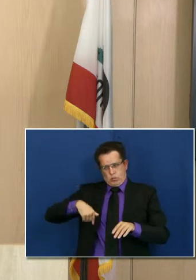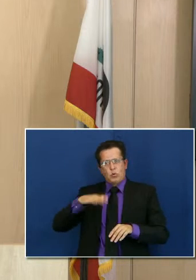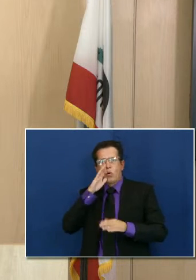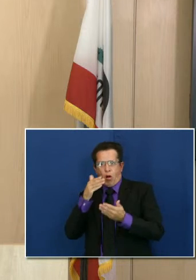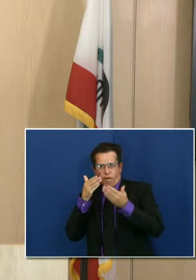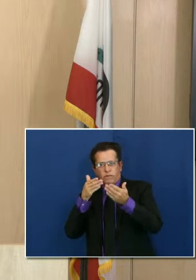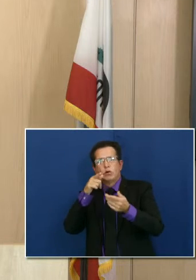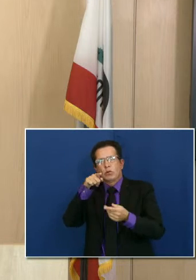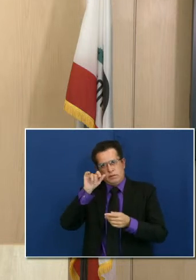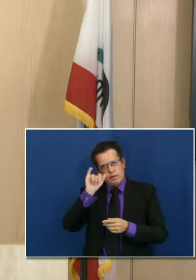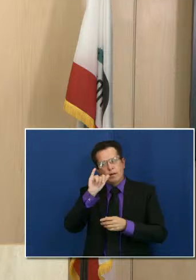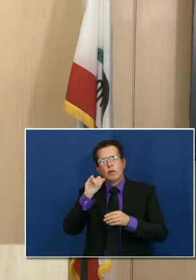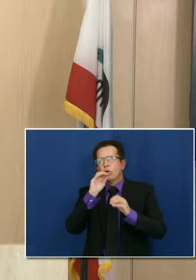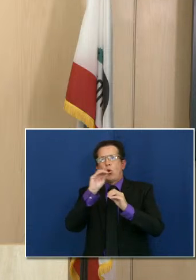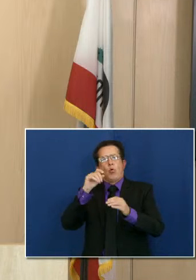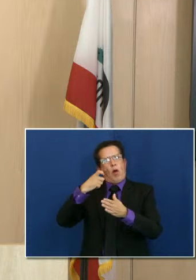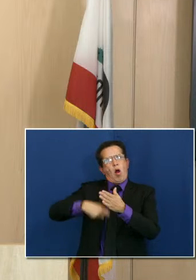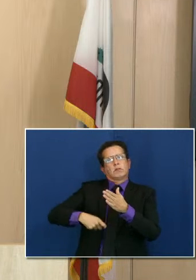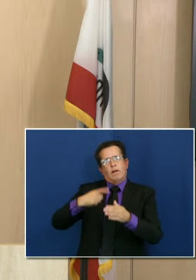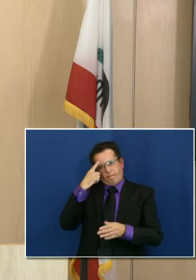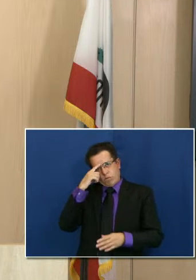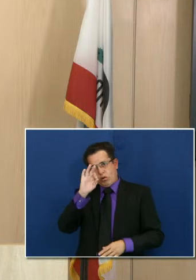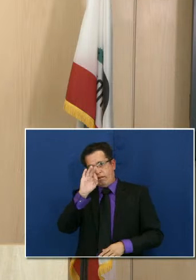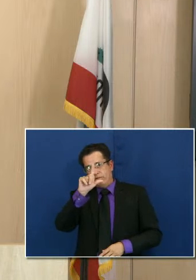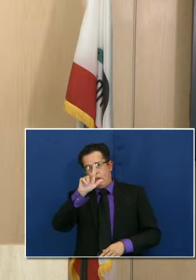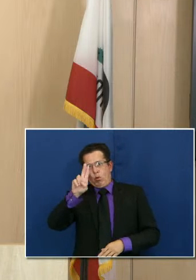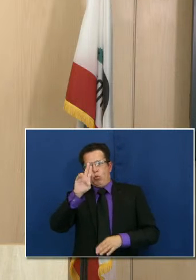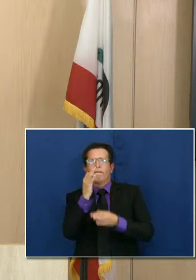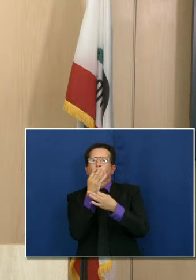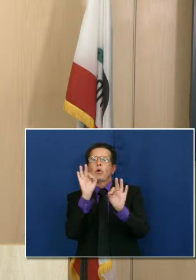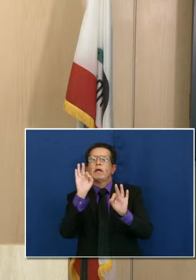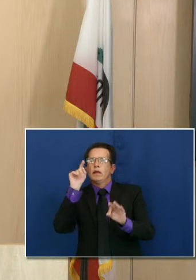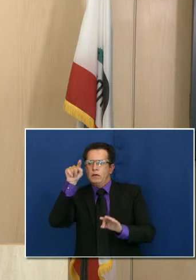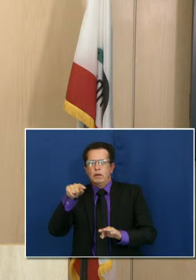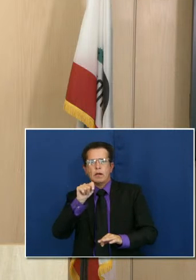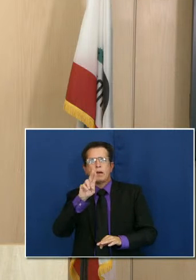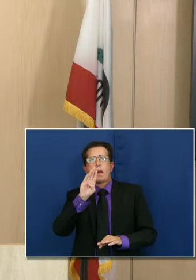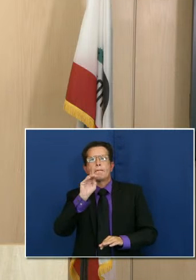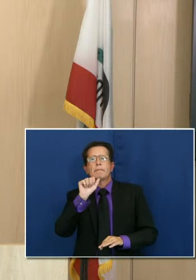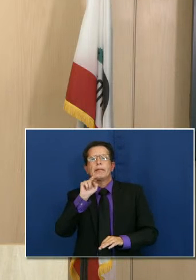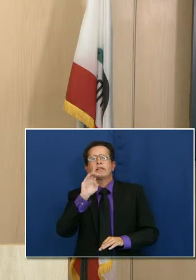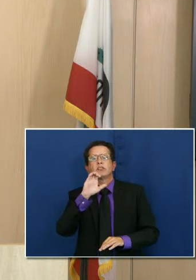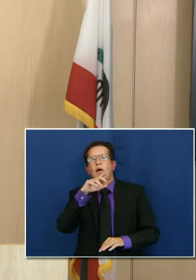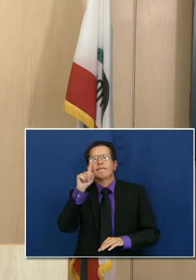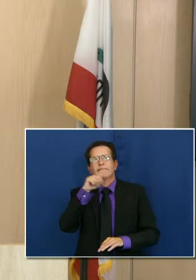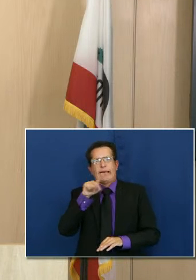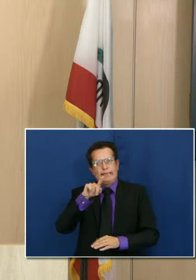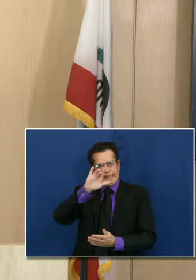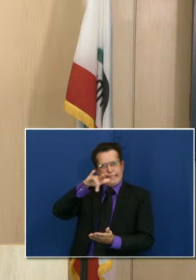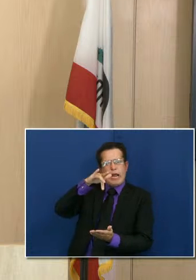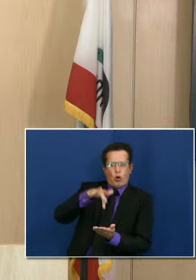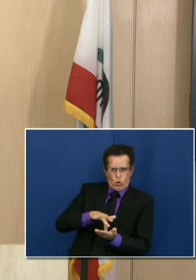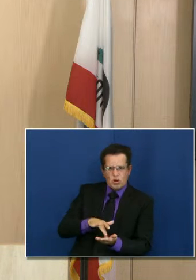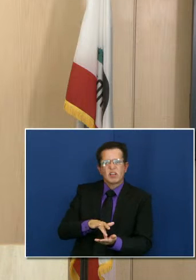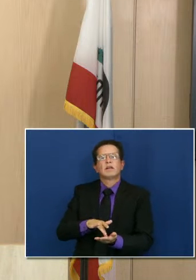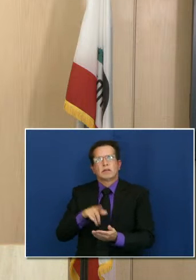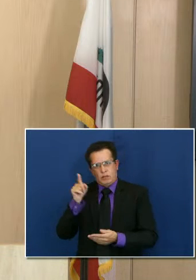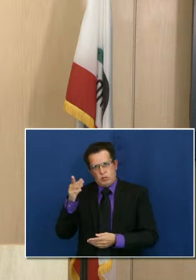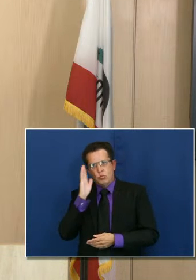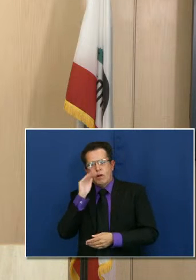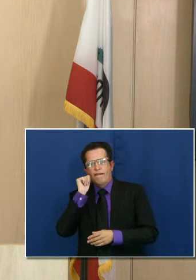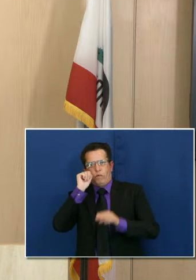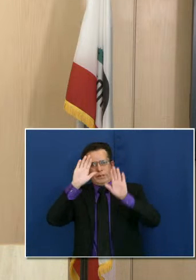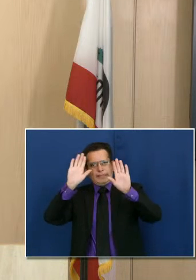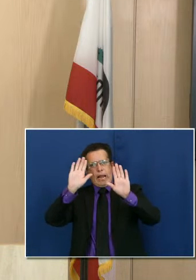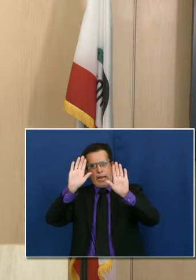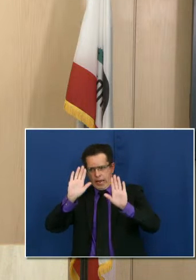offering no-cost flu vaccines at the Tubman Chavez Center. This will take place every Sunday in a tent in the